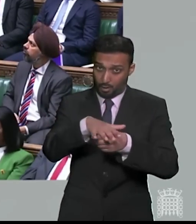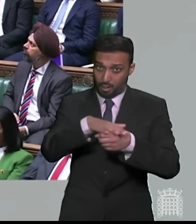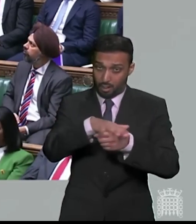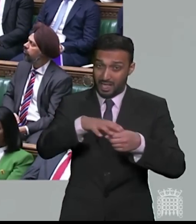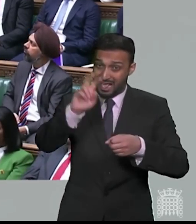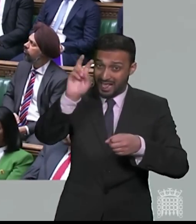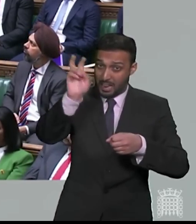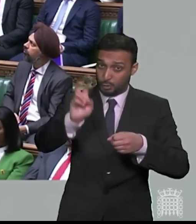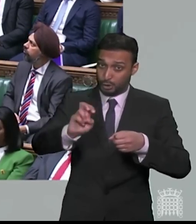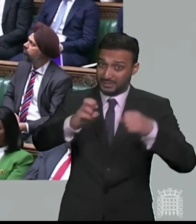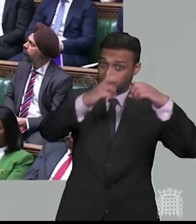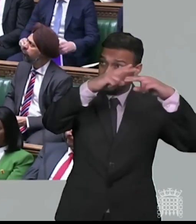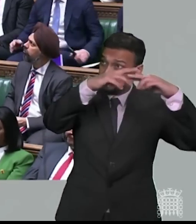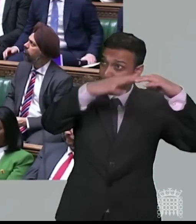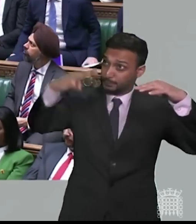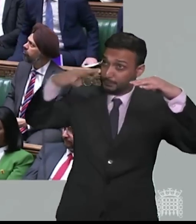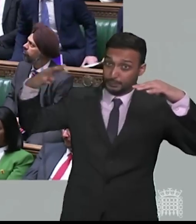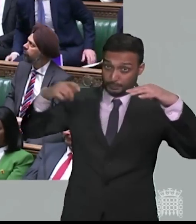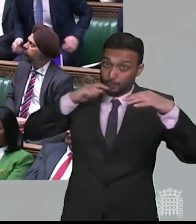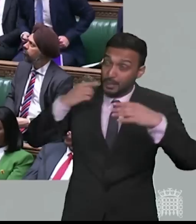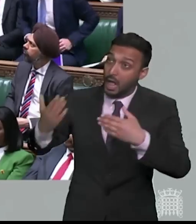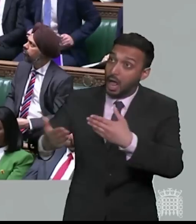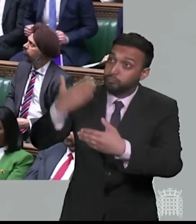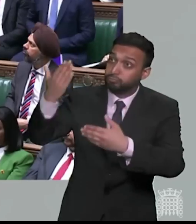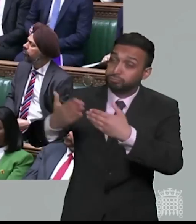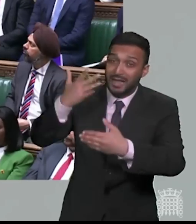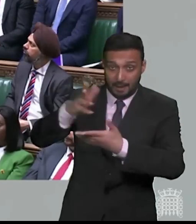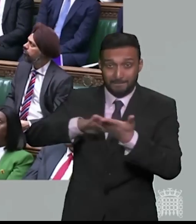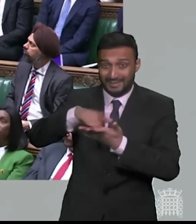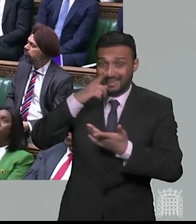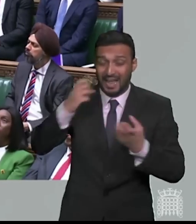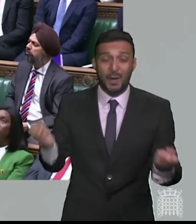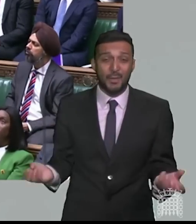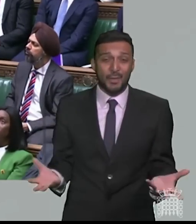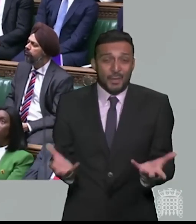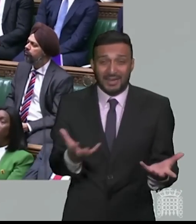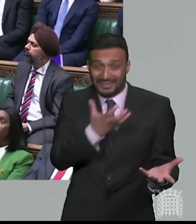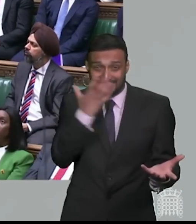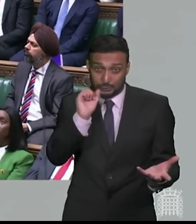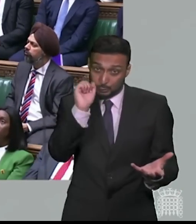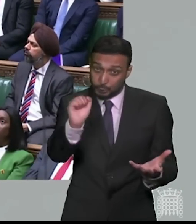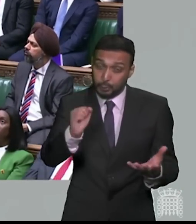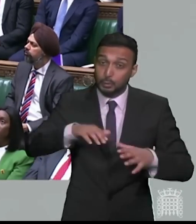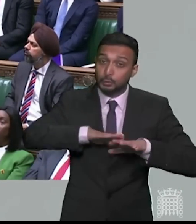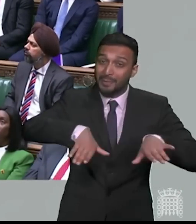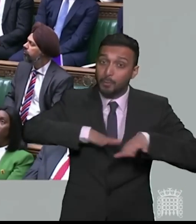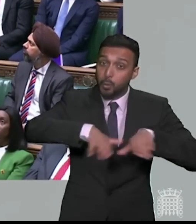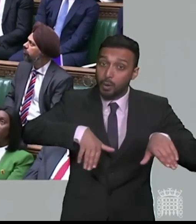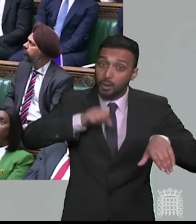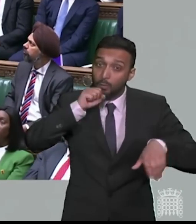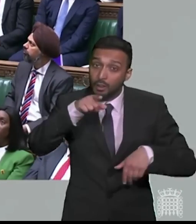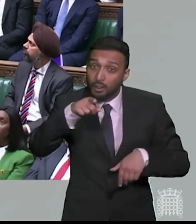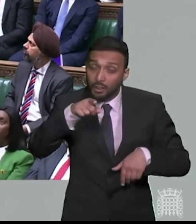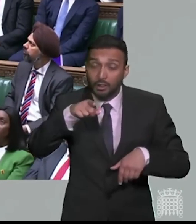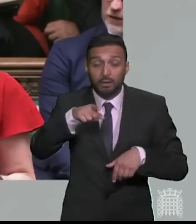pool, hands oil and gas companies the likes of BP and Shell £11.4 billion in